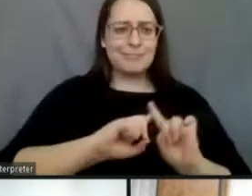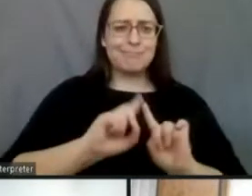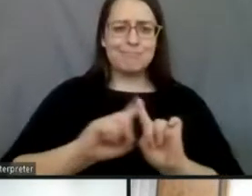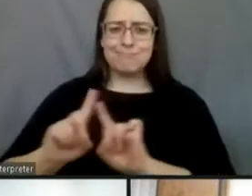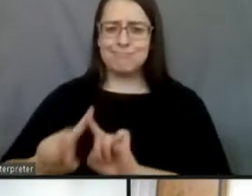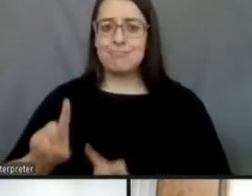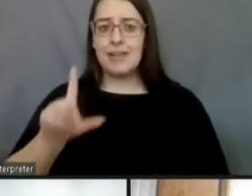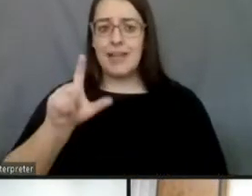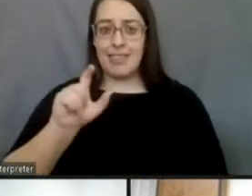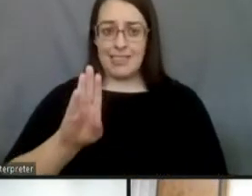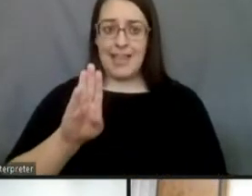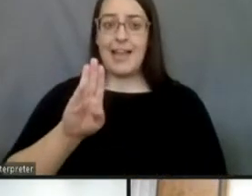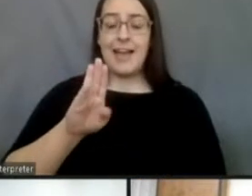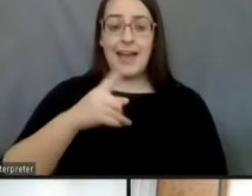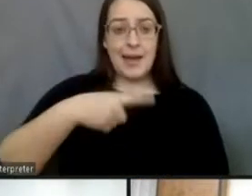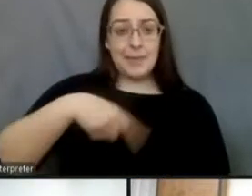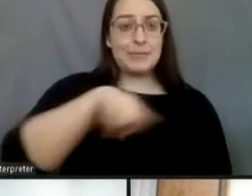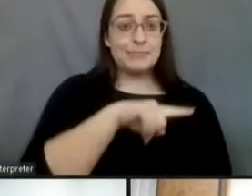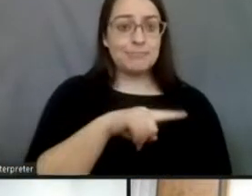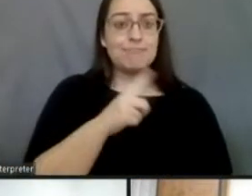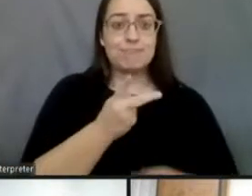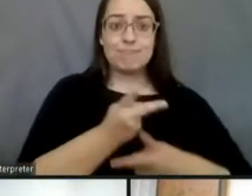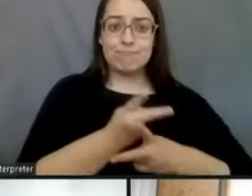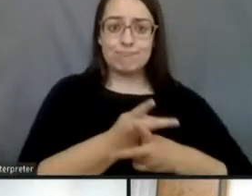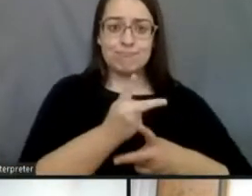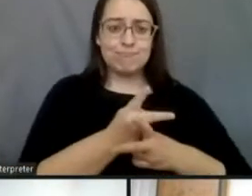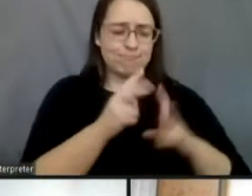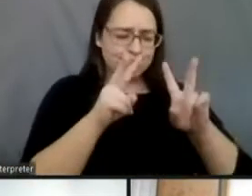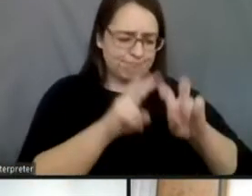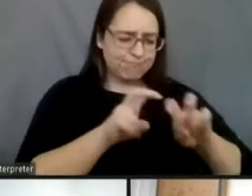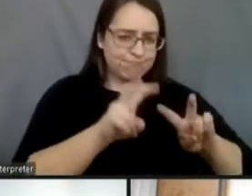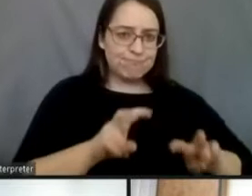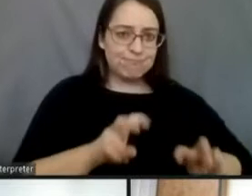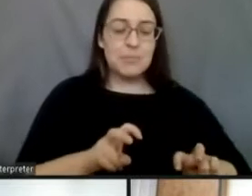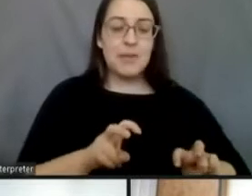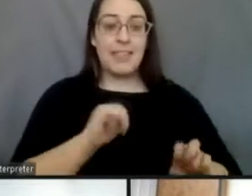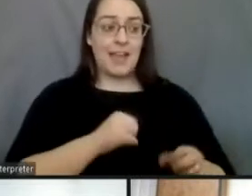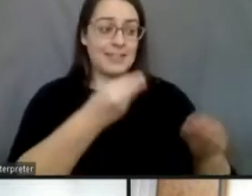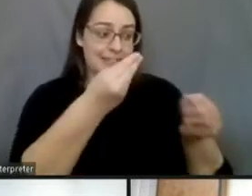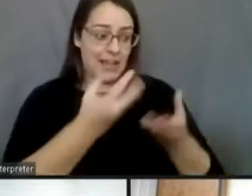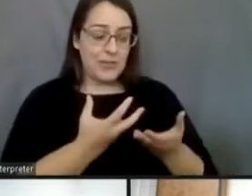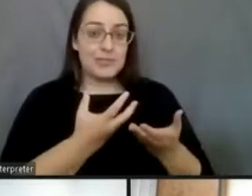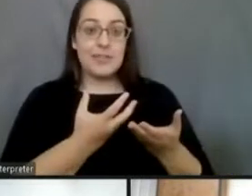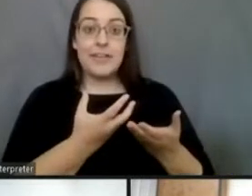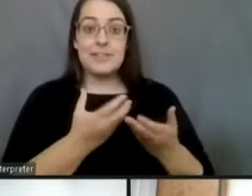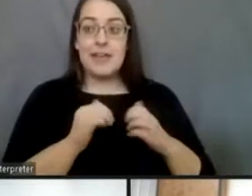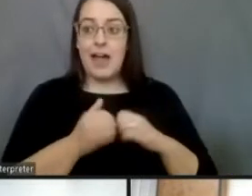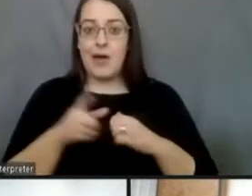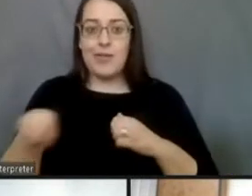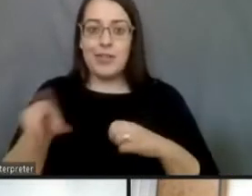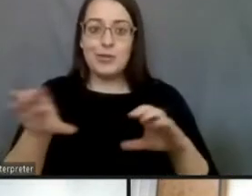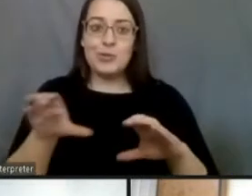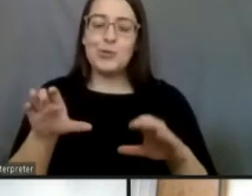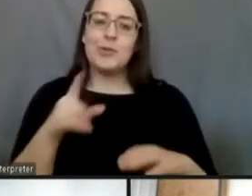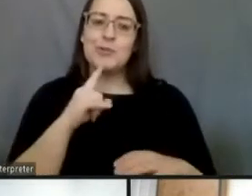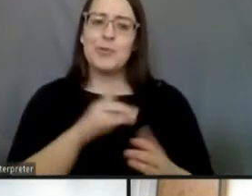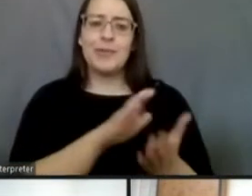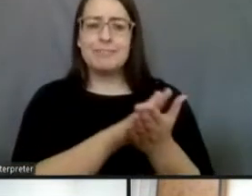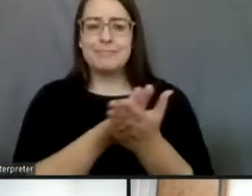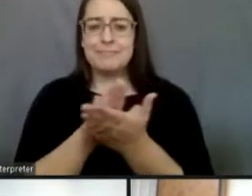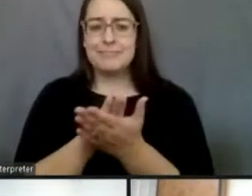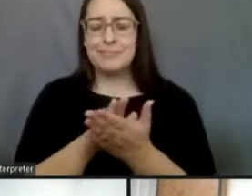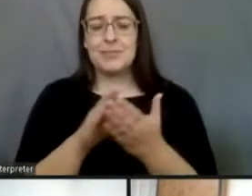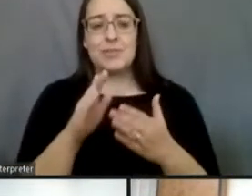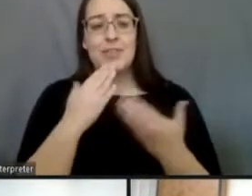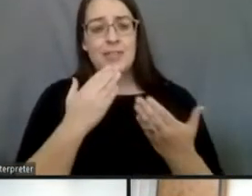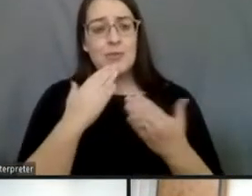on our patients to say, how are they doing? And so just want to give a shout out. We really appreciate all that they